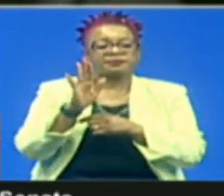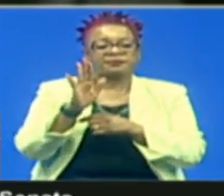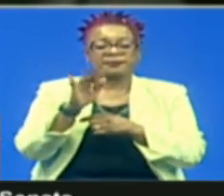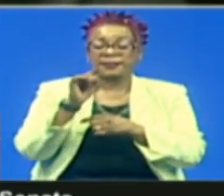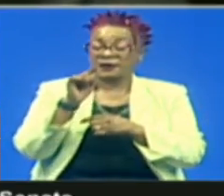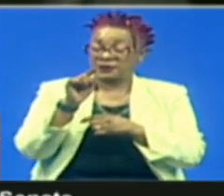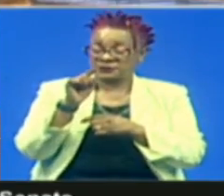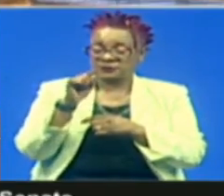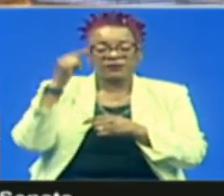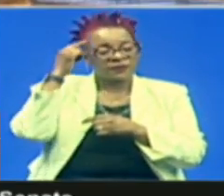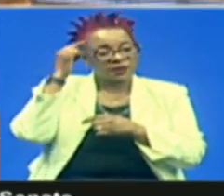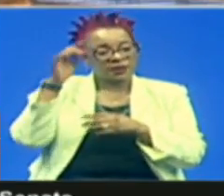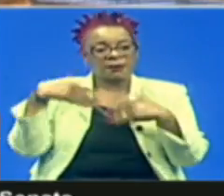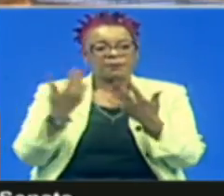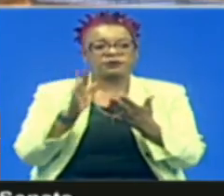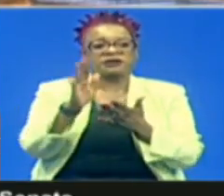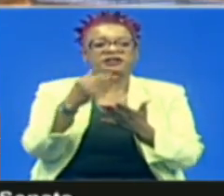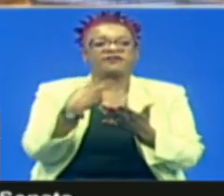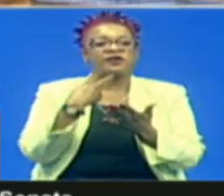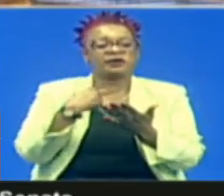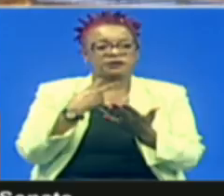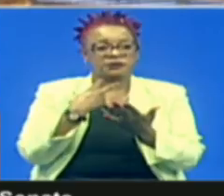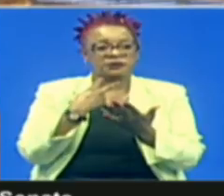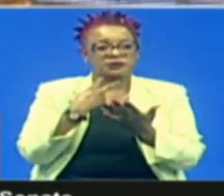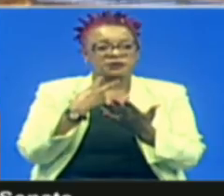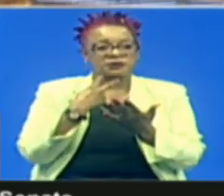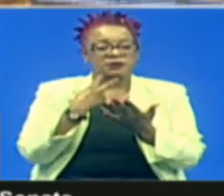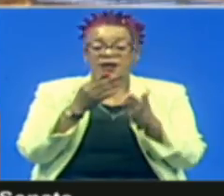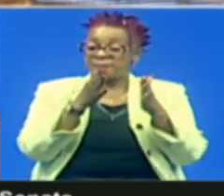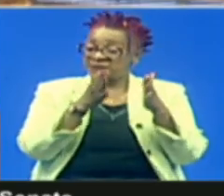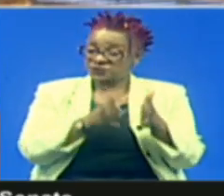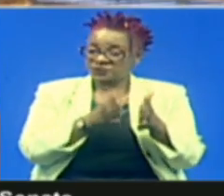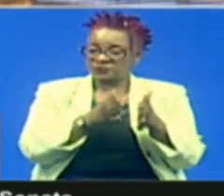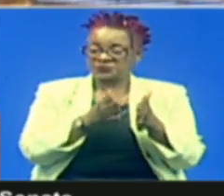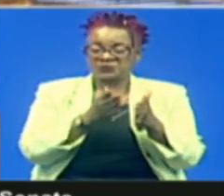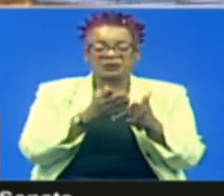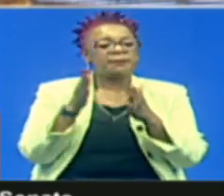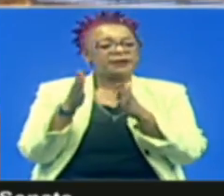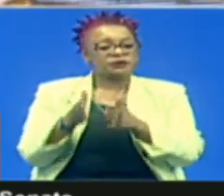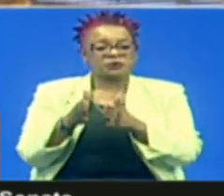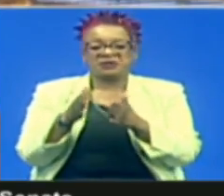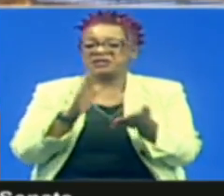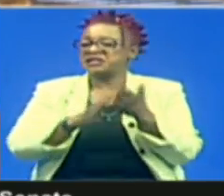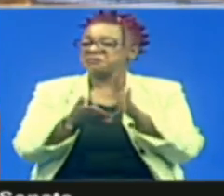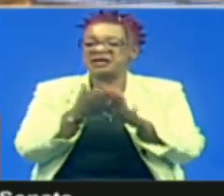of his own voice. A person's a person, no matter how small.